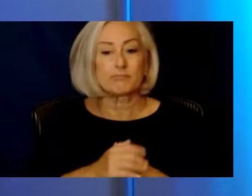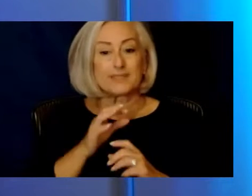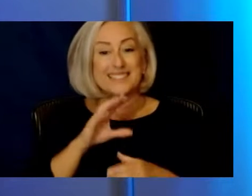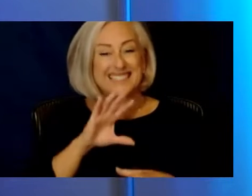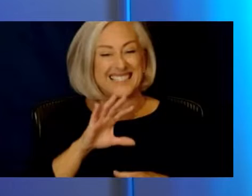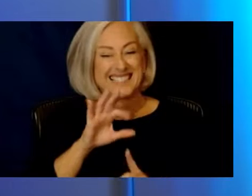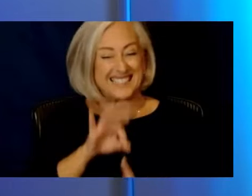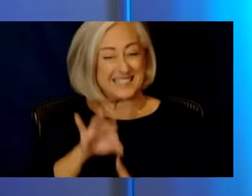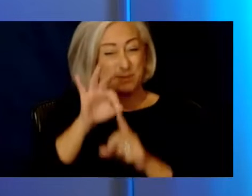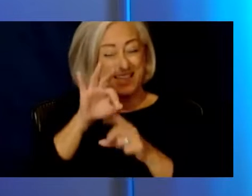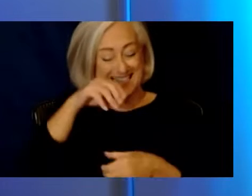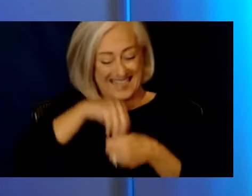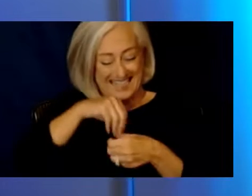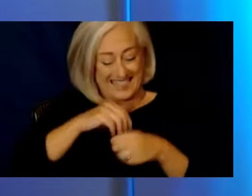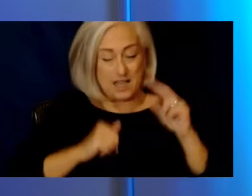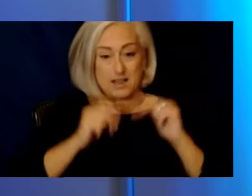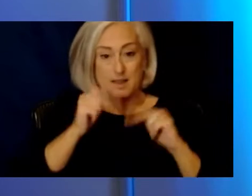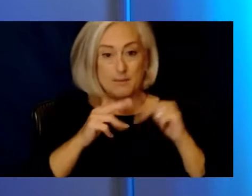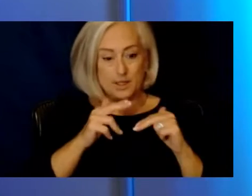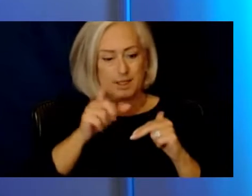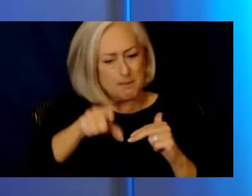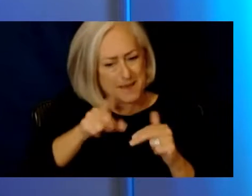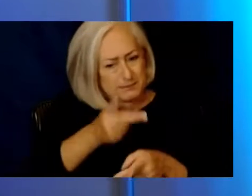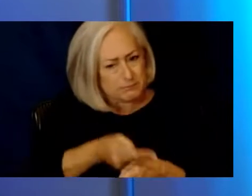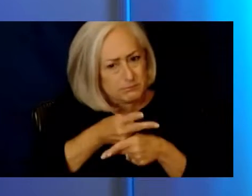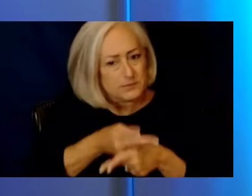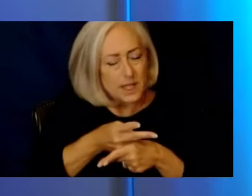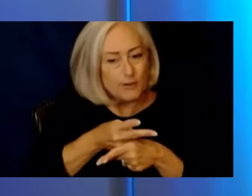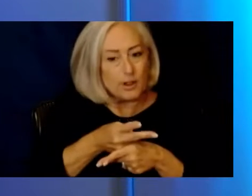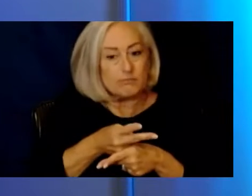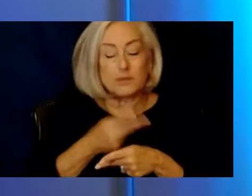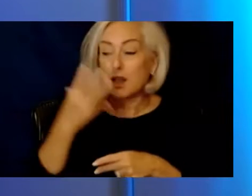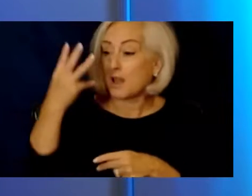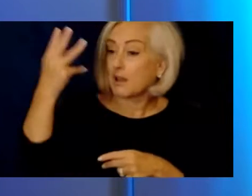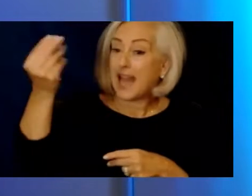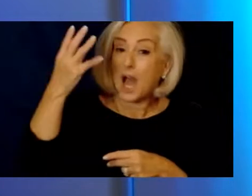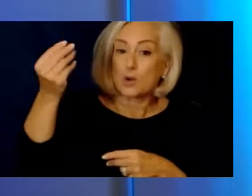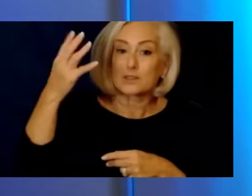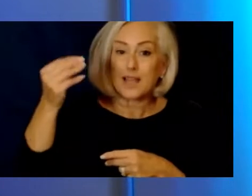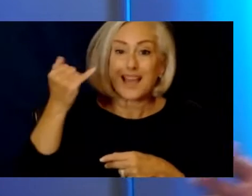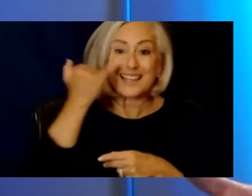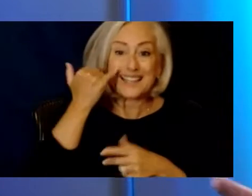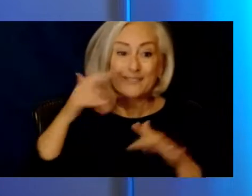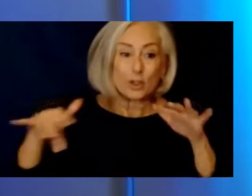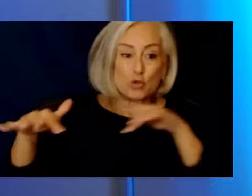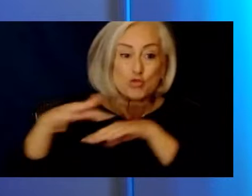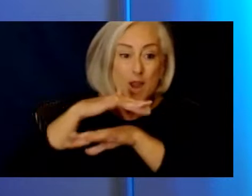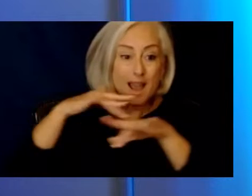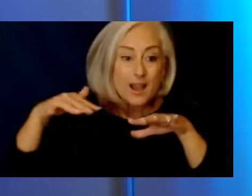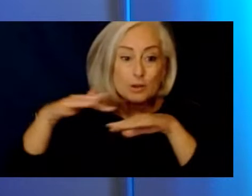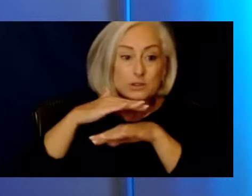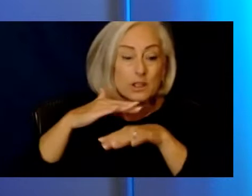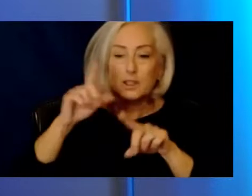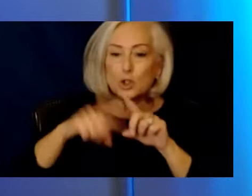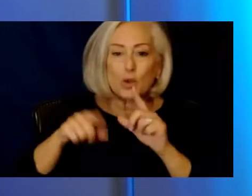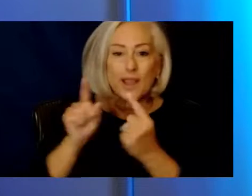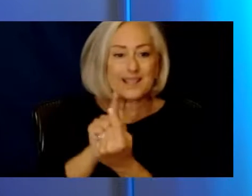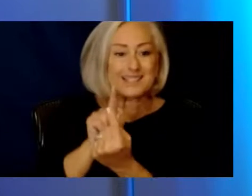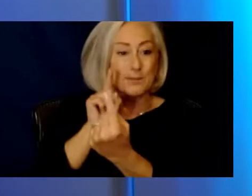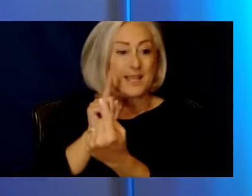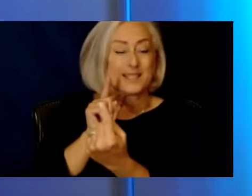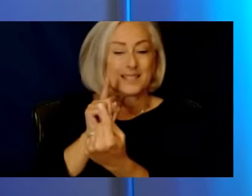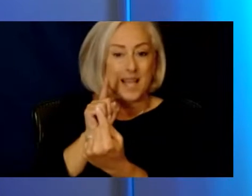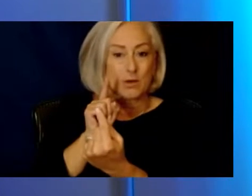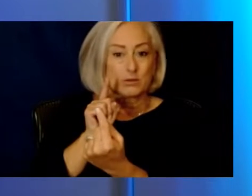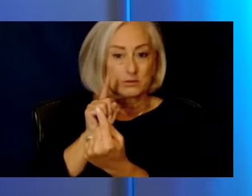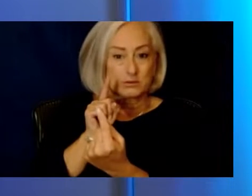be places that we're careful about. Outdoors, if you're going to be in a crowded situation where you can't space out, also in those kind